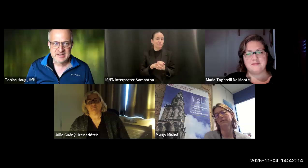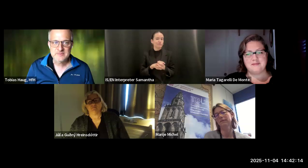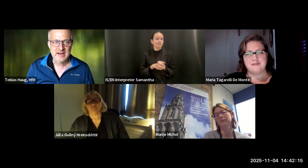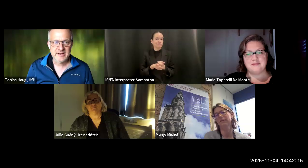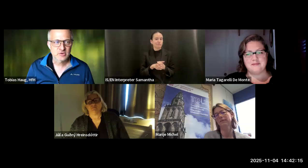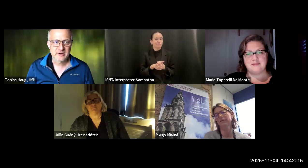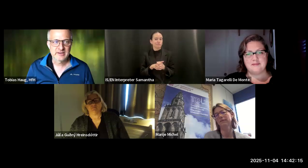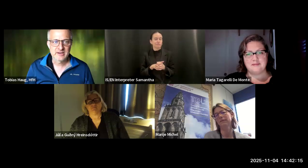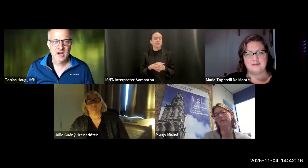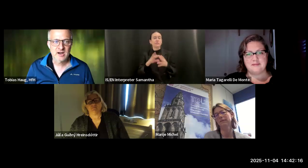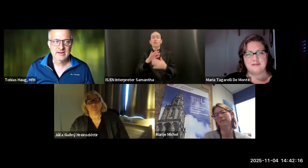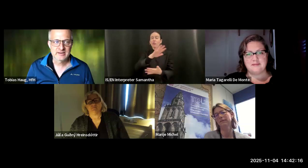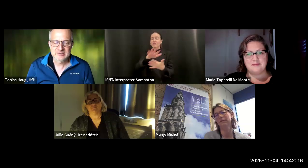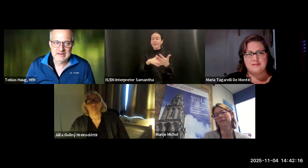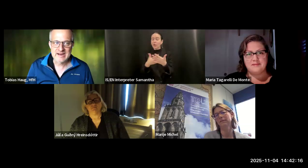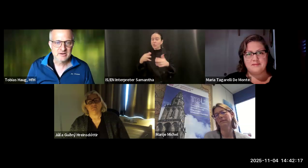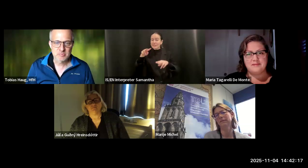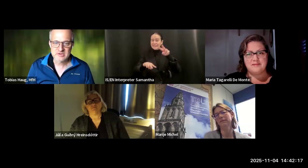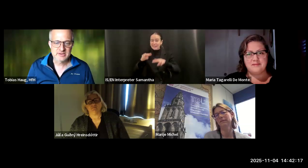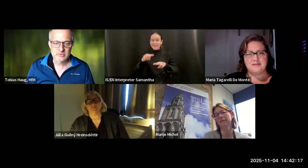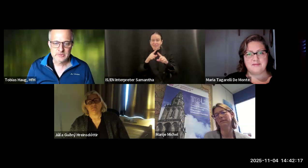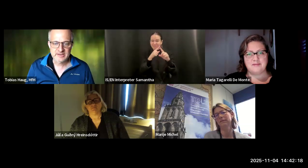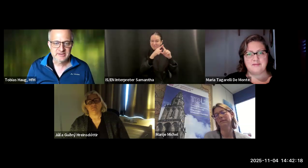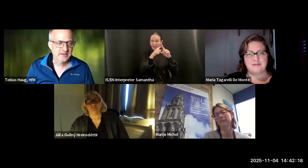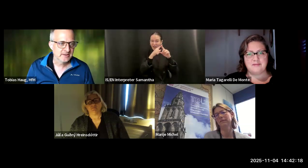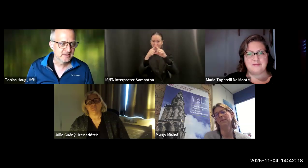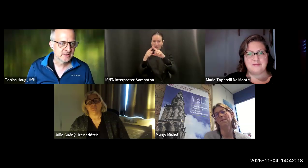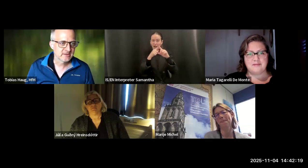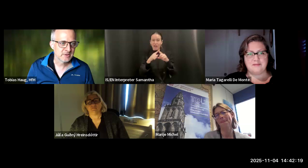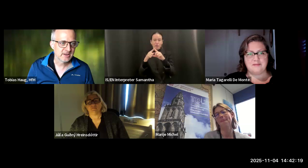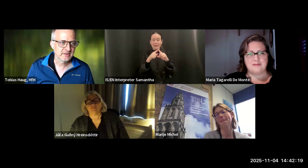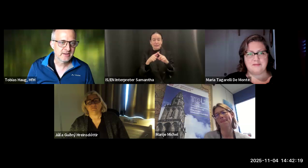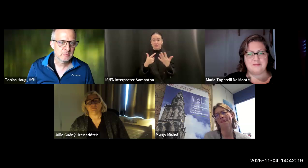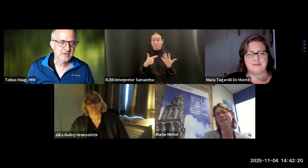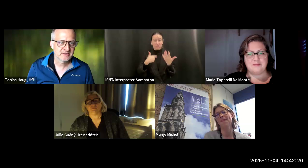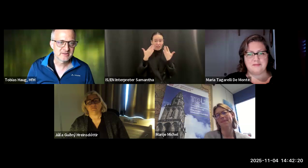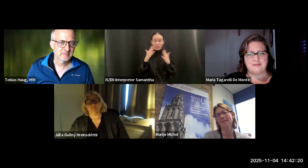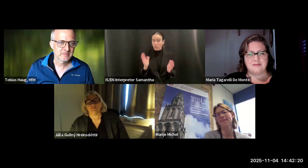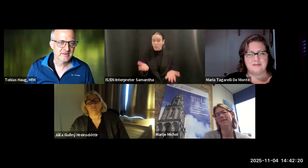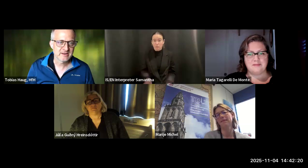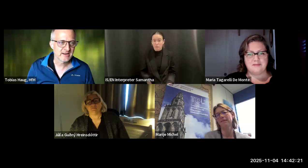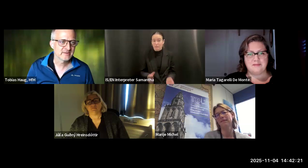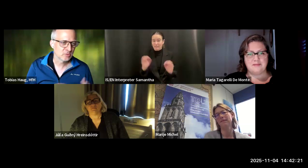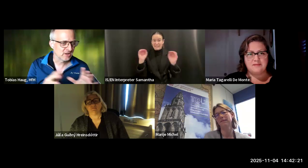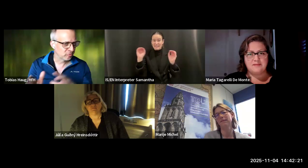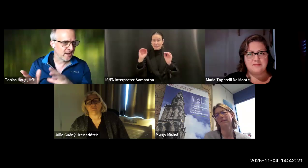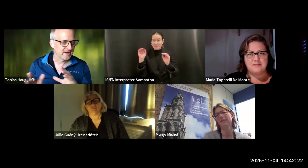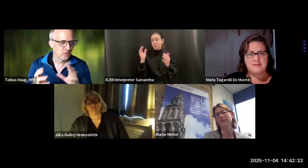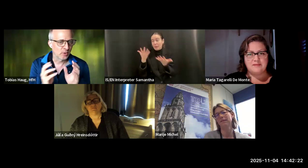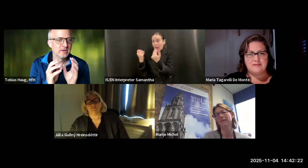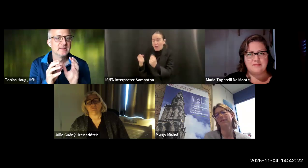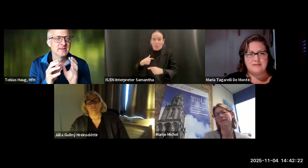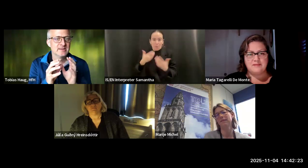sign language assessment, eye tracking hardly I personally don't know any study, so that doesn't mean anything, but I think it hasn't